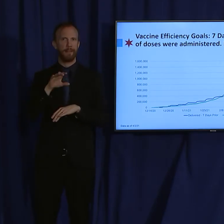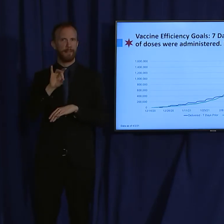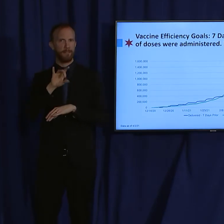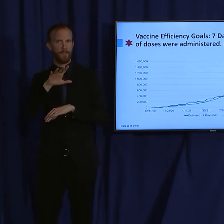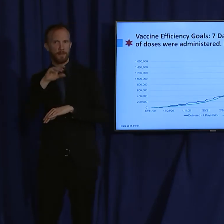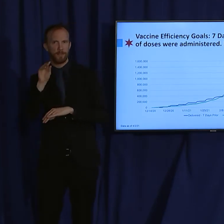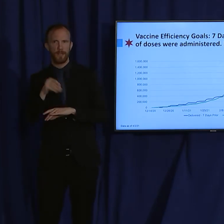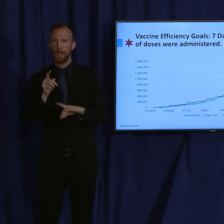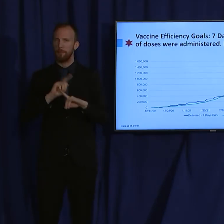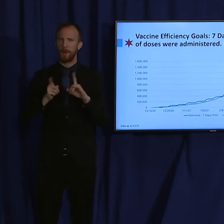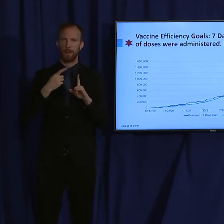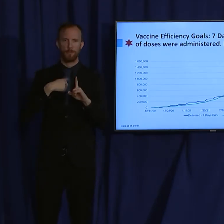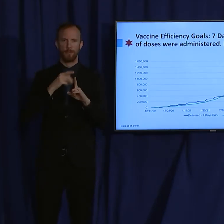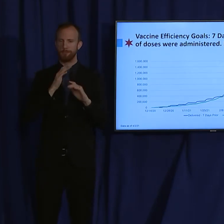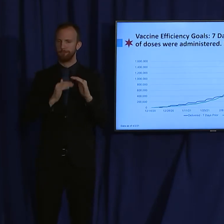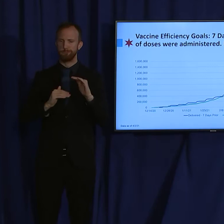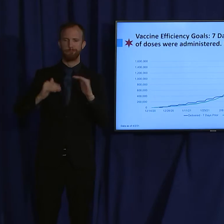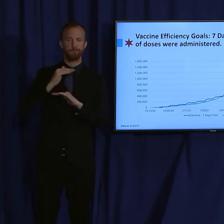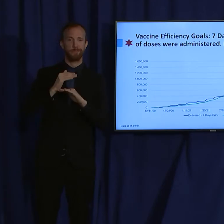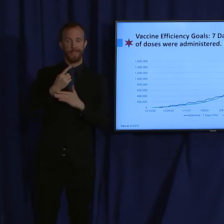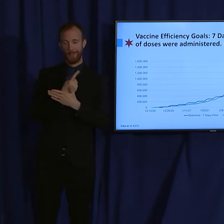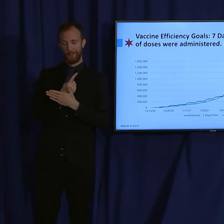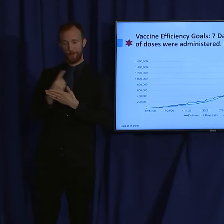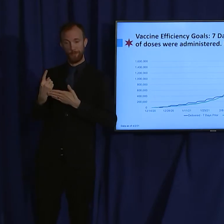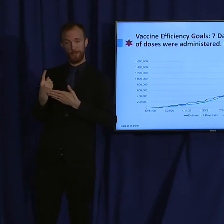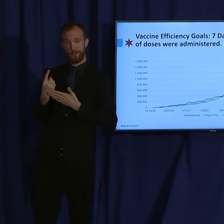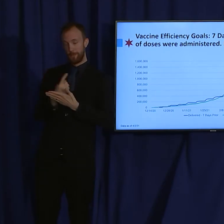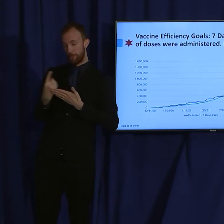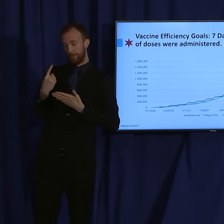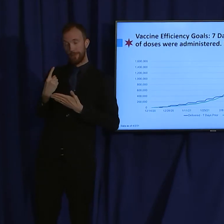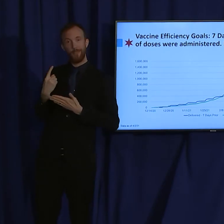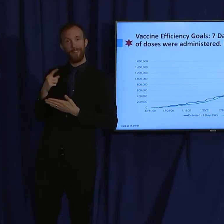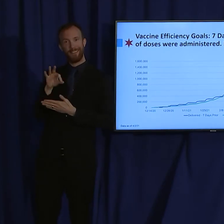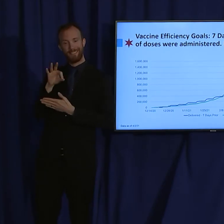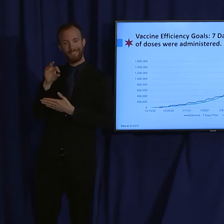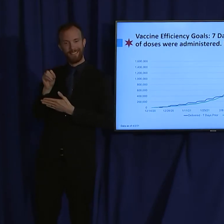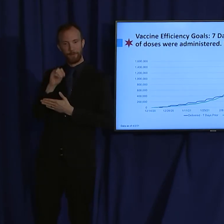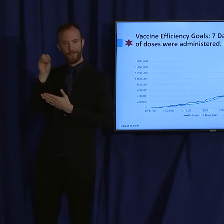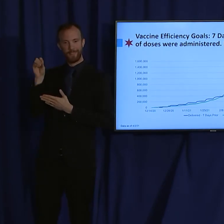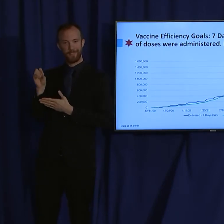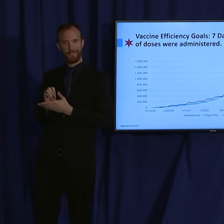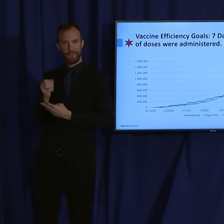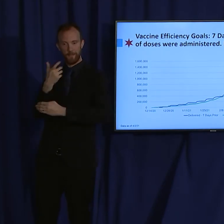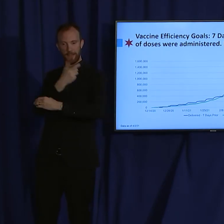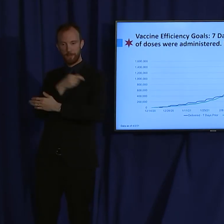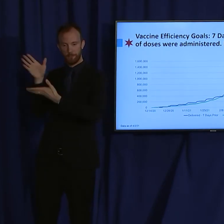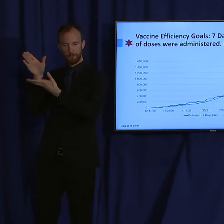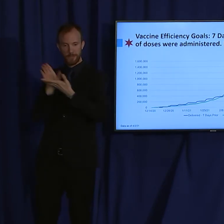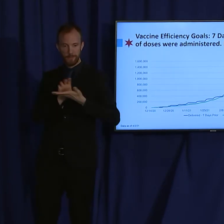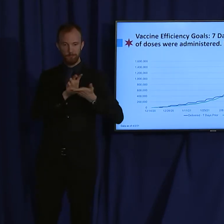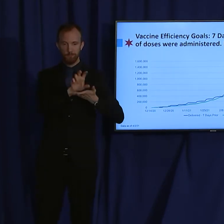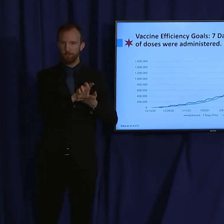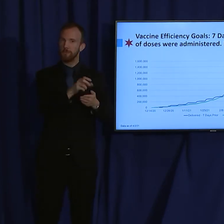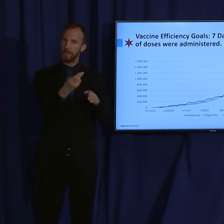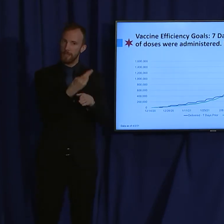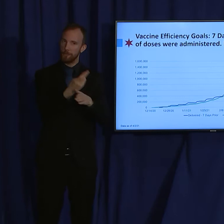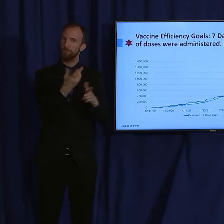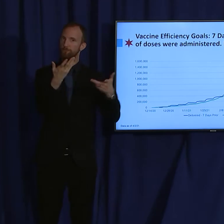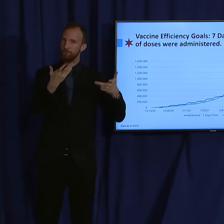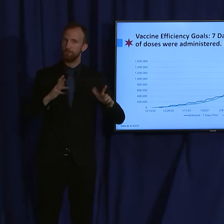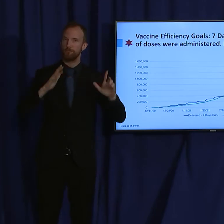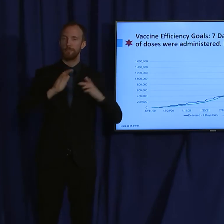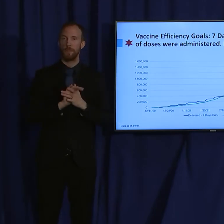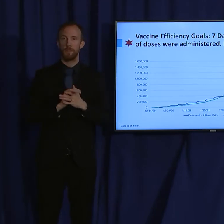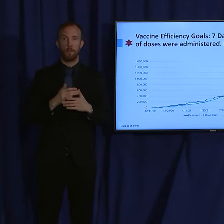week, 90% of that vaccine was in arms and reported. Really remarkable, and I want to thank my team,